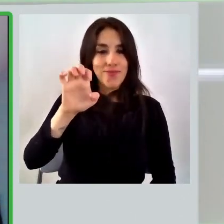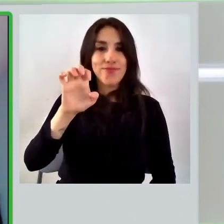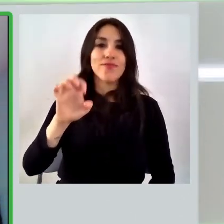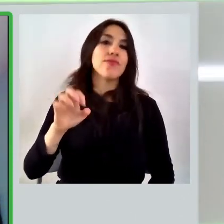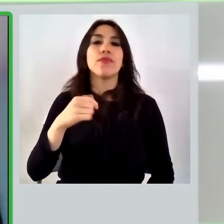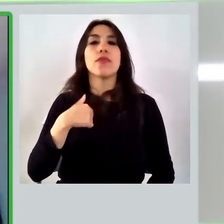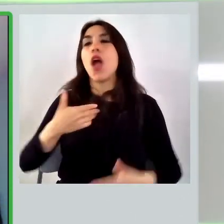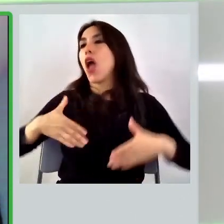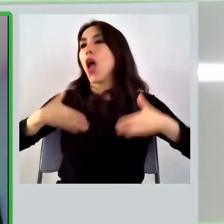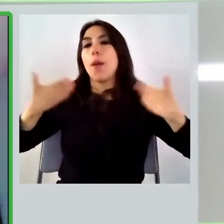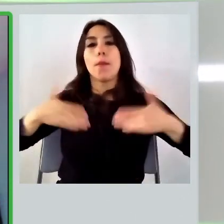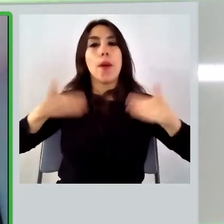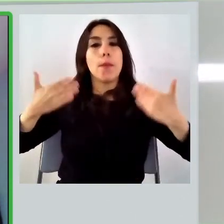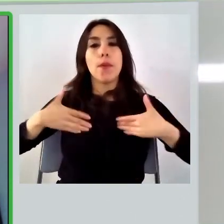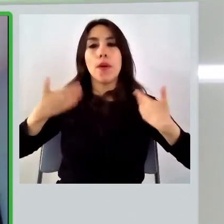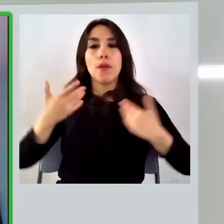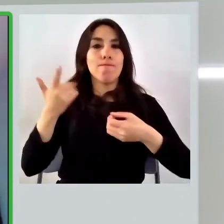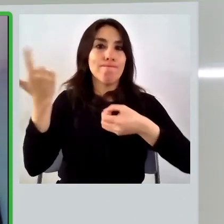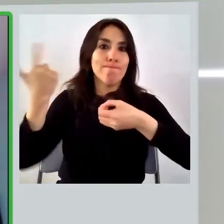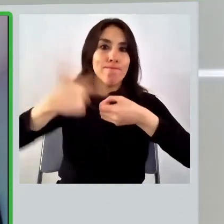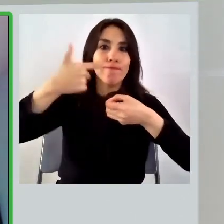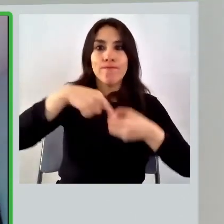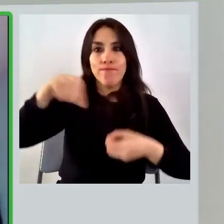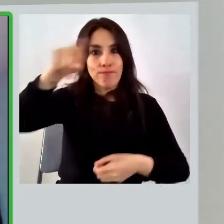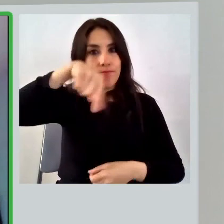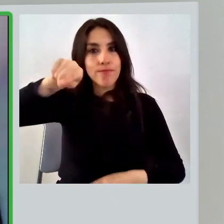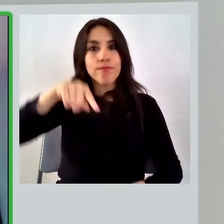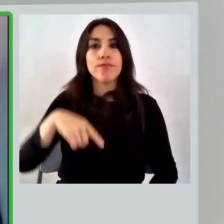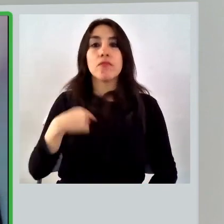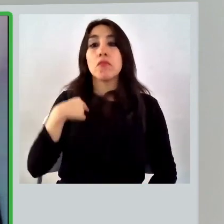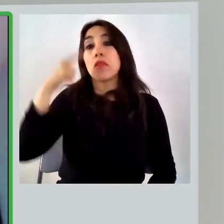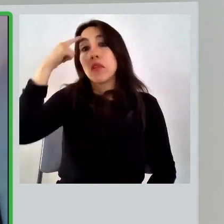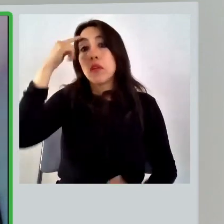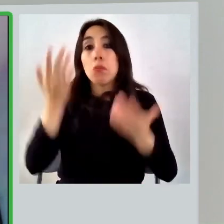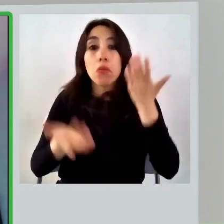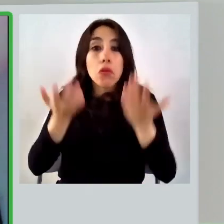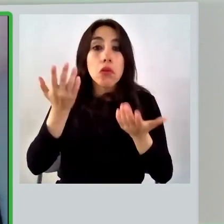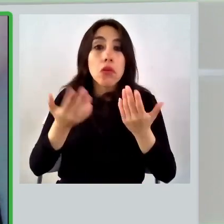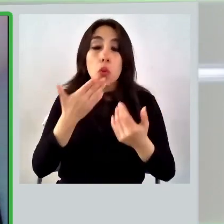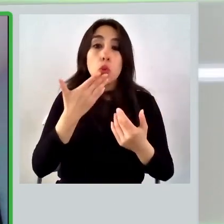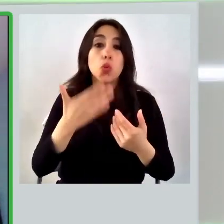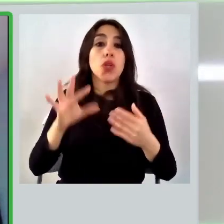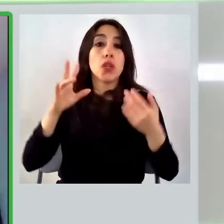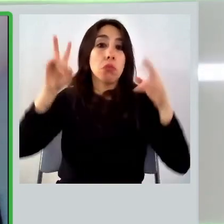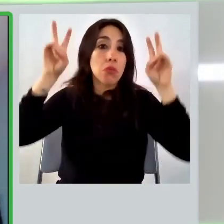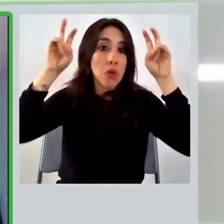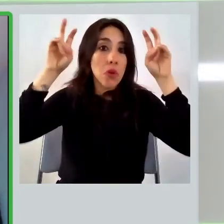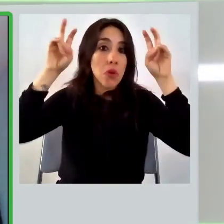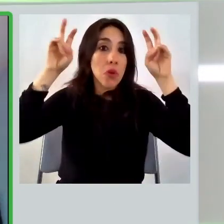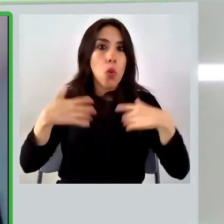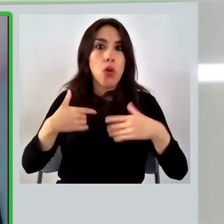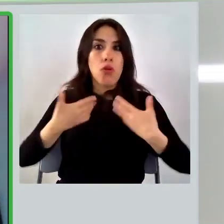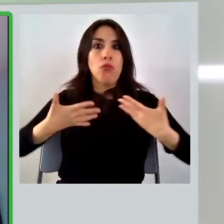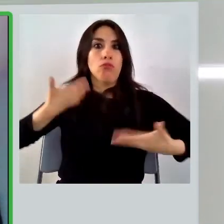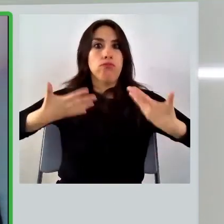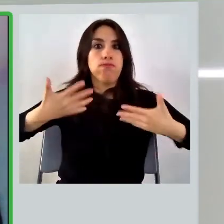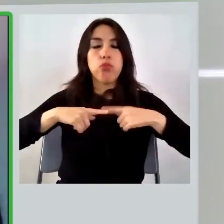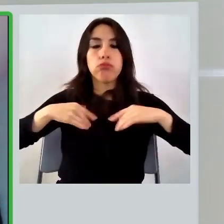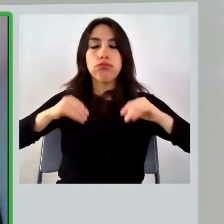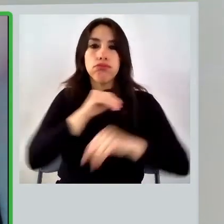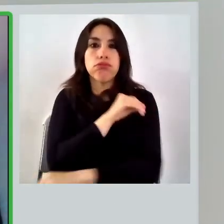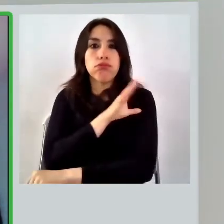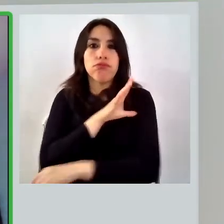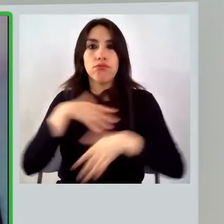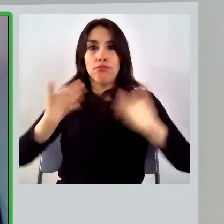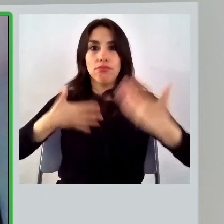thought and action-provoking topic. I am a white woman with dark blonde hair, hazel eyes, wearing